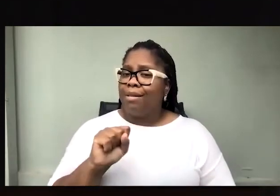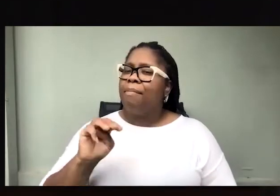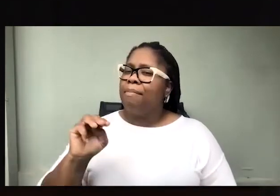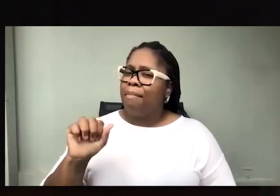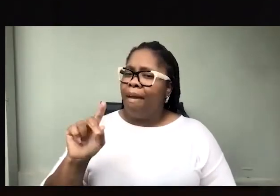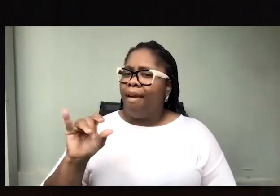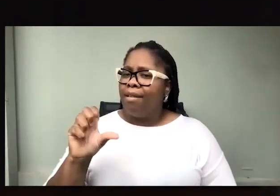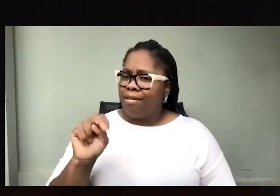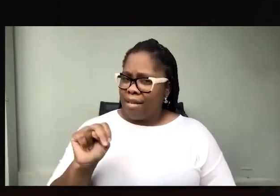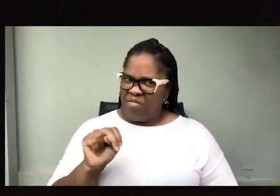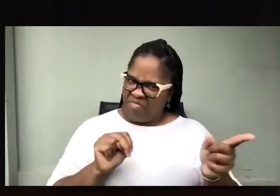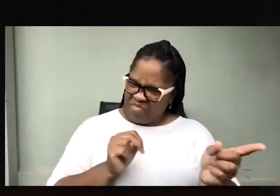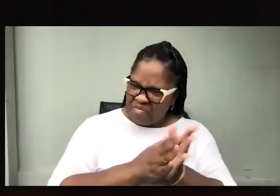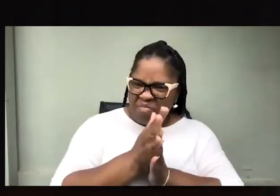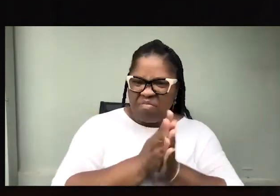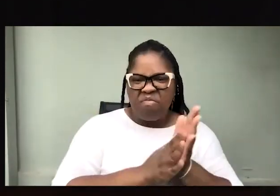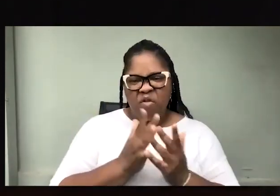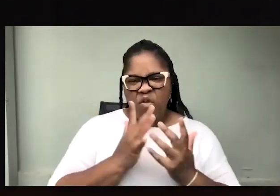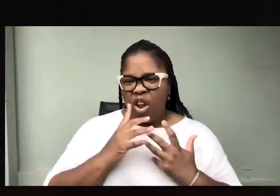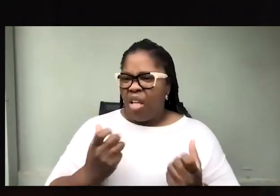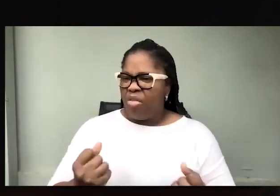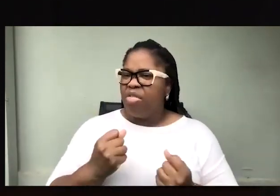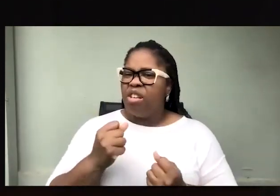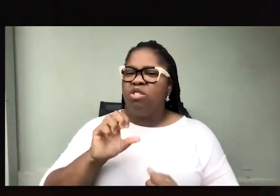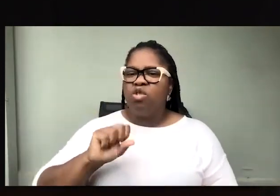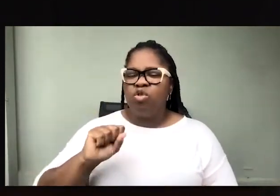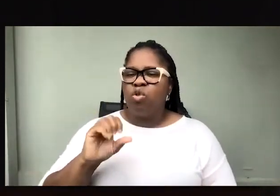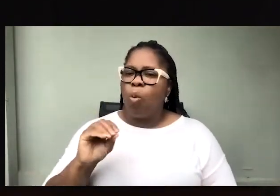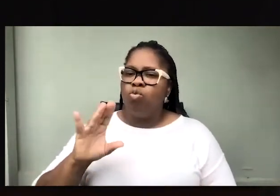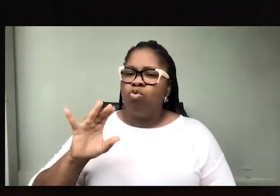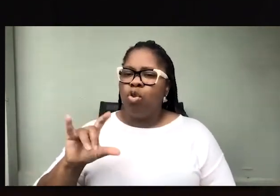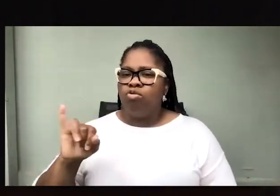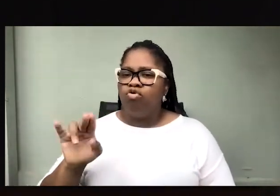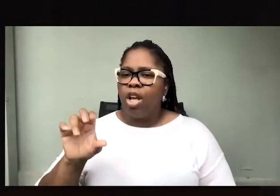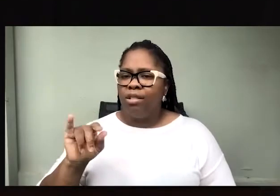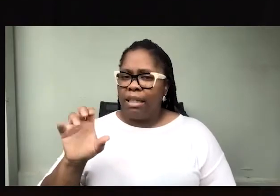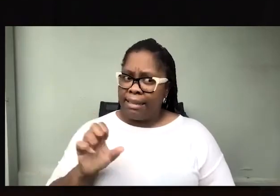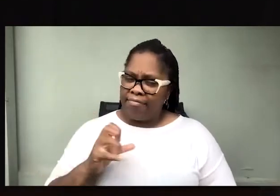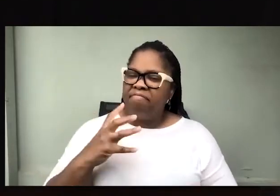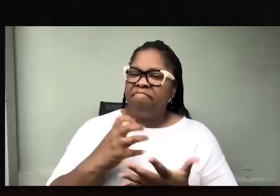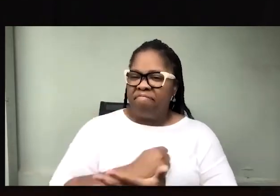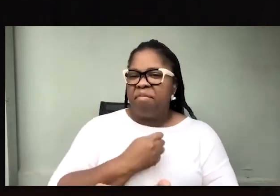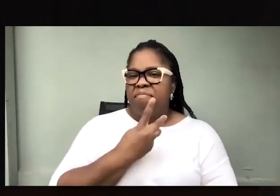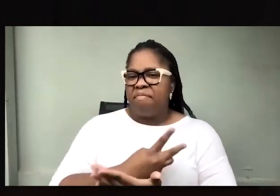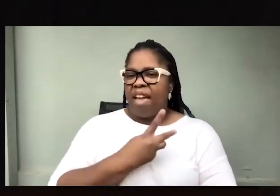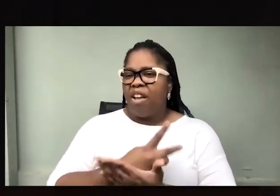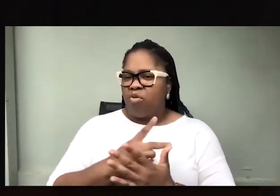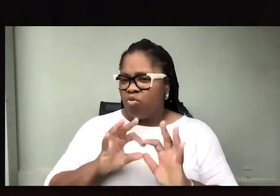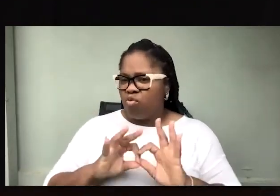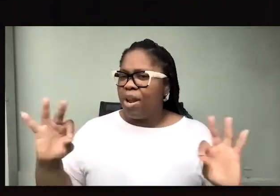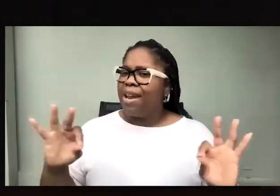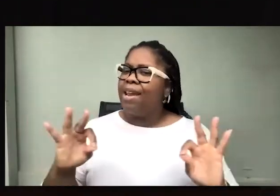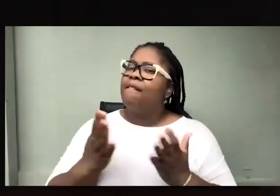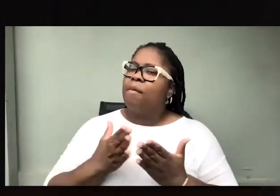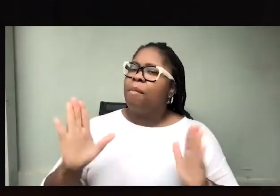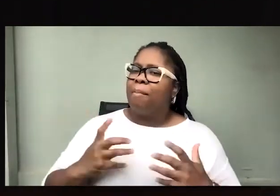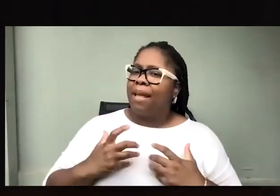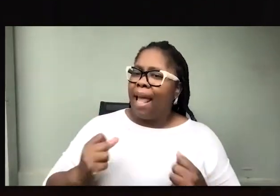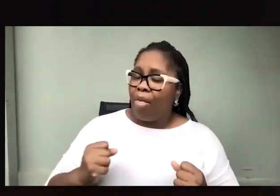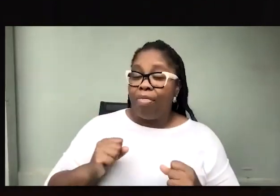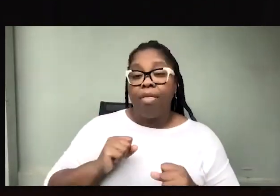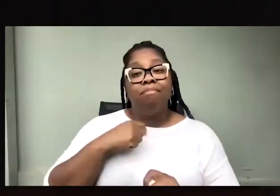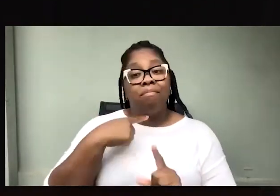a passion for health and social justice led her to earn a Master of Public Health degree and to work for